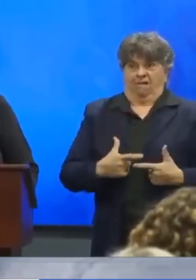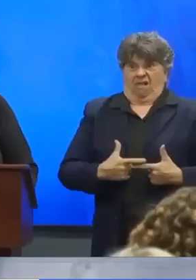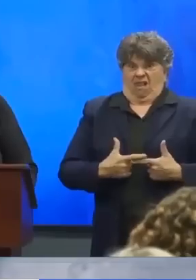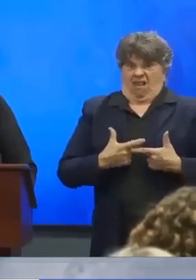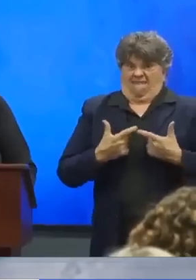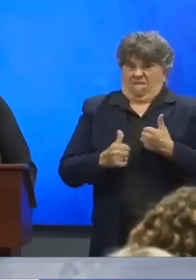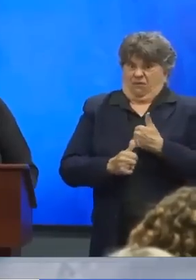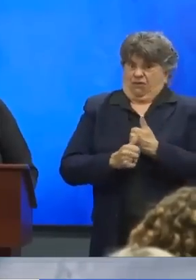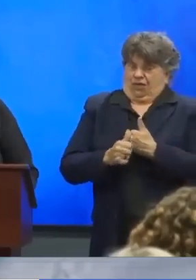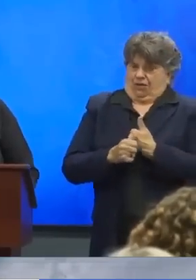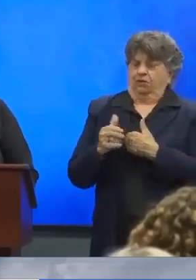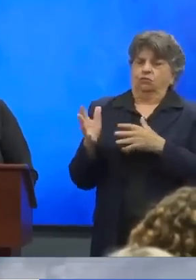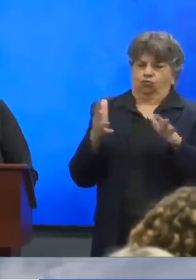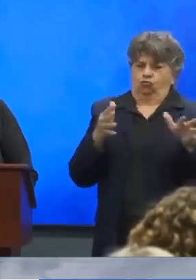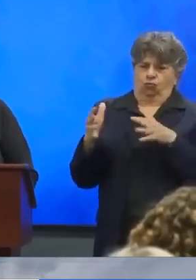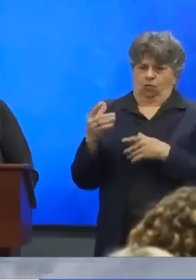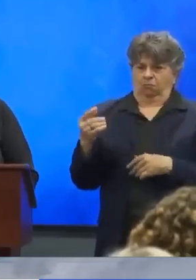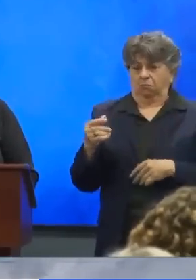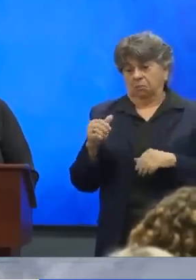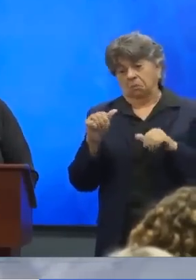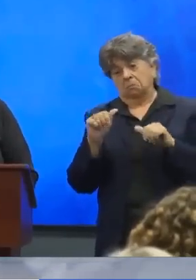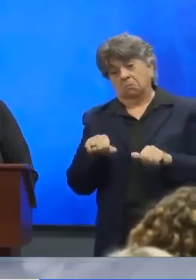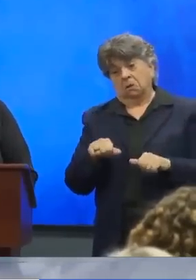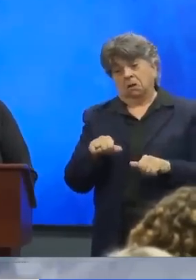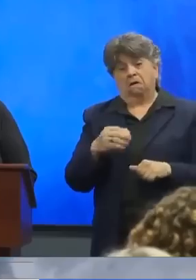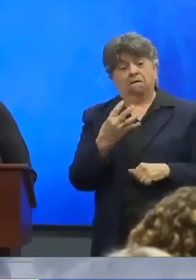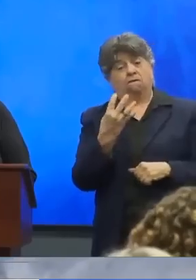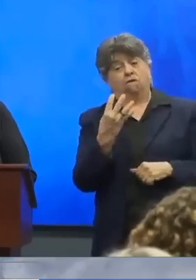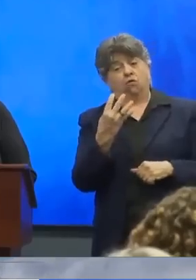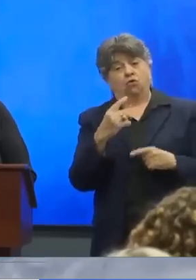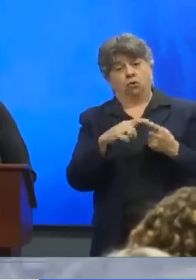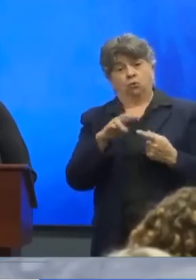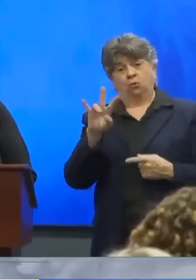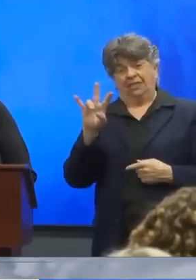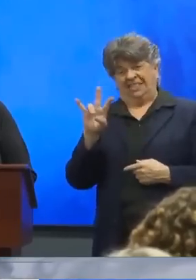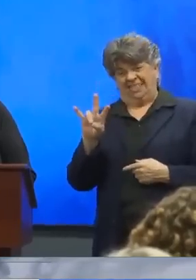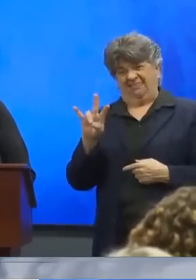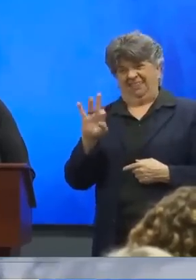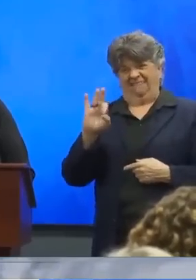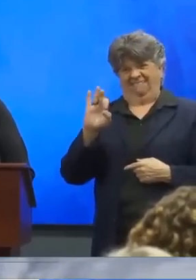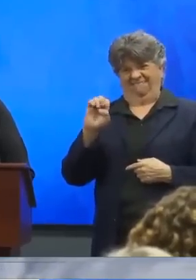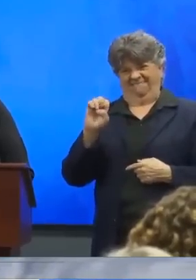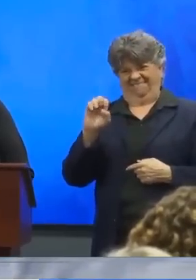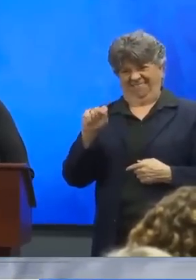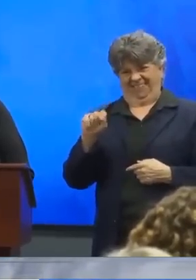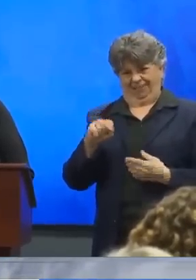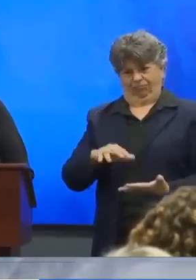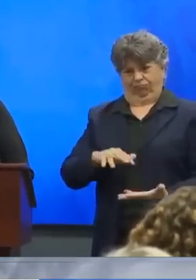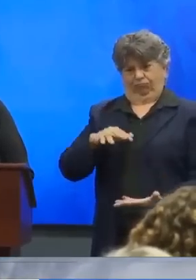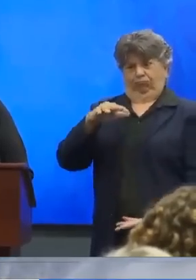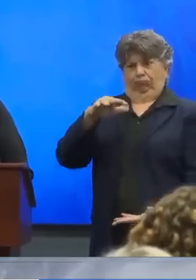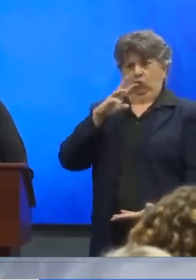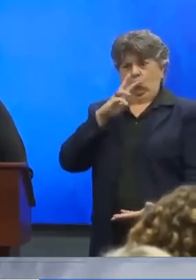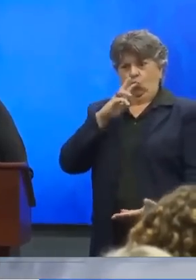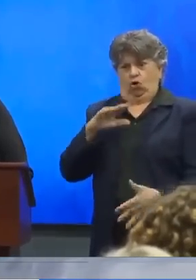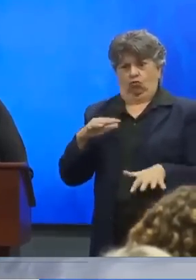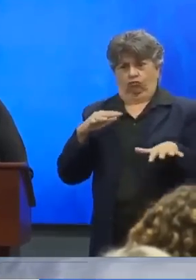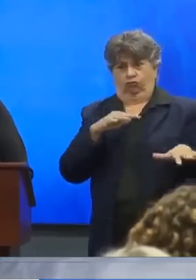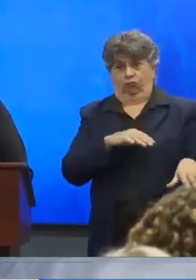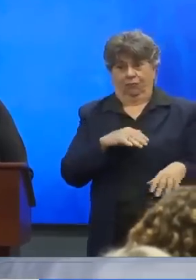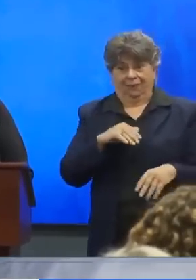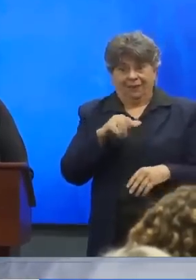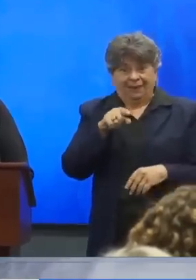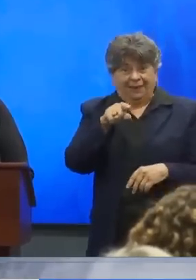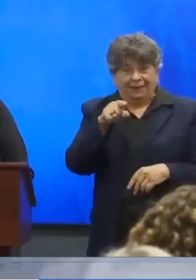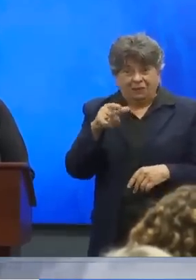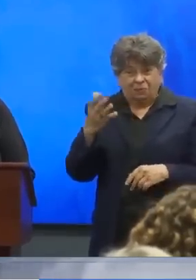see 4 to 7 feet of storm surge. And for those of you that were here during Hurricane Ida, we had over 1,000 homes that had at least a few